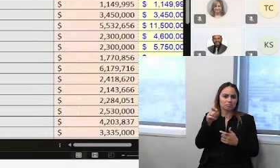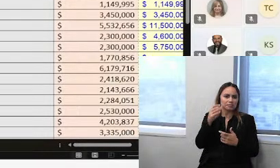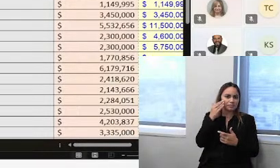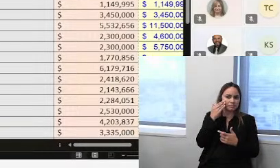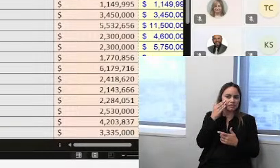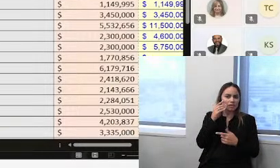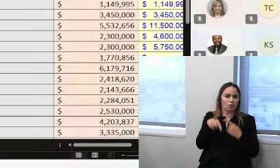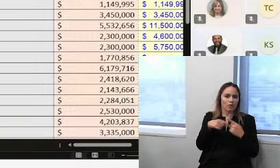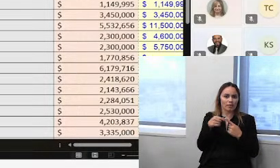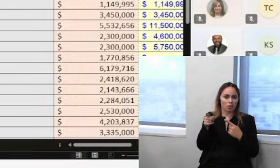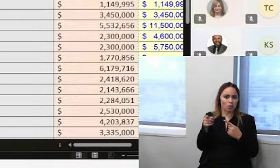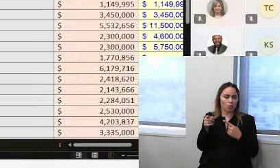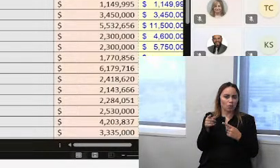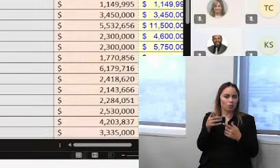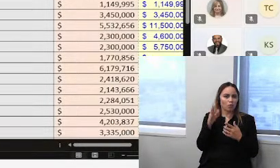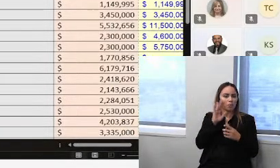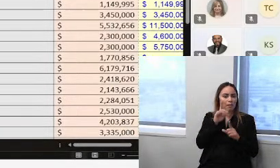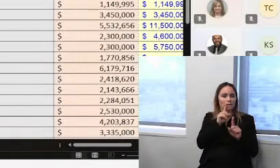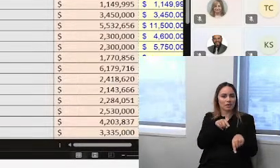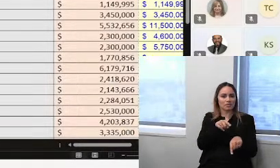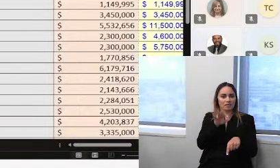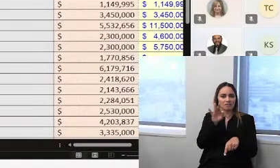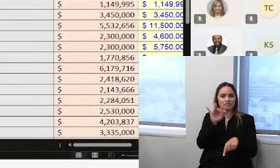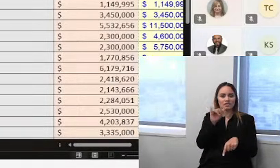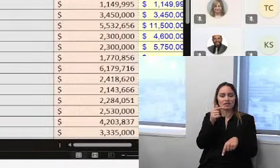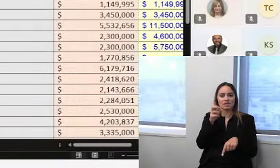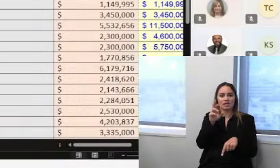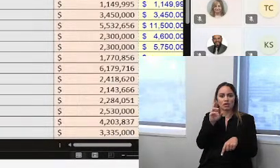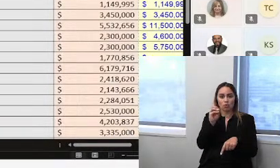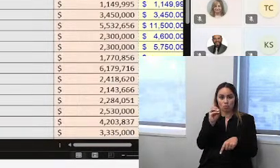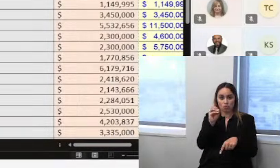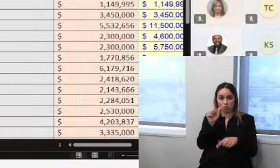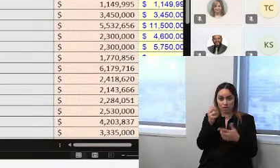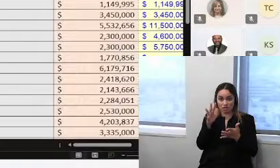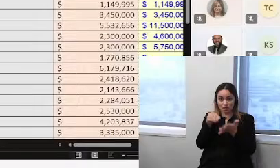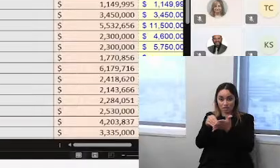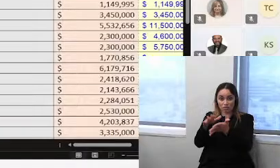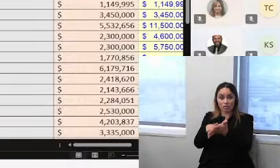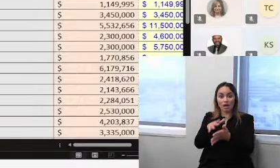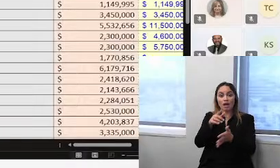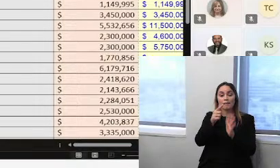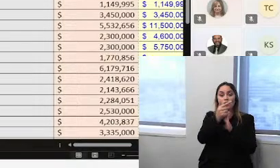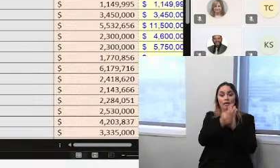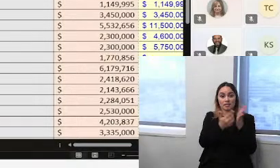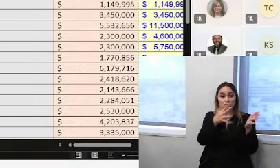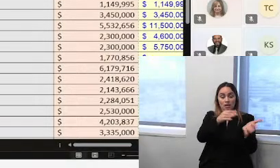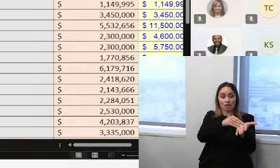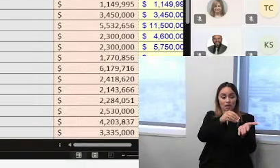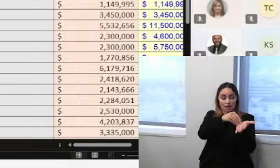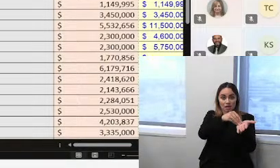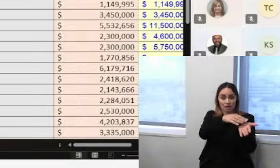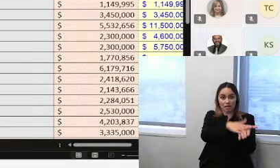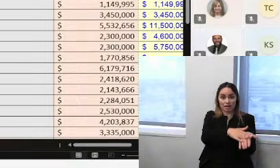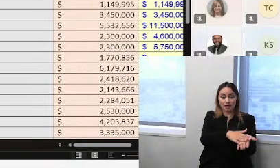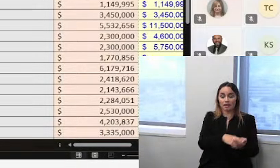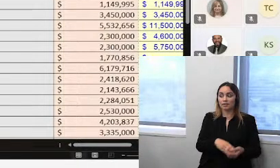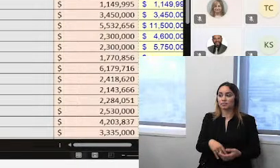Mr. Figueroa, do you have that? And Council, do you have that? And I think when the commissioner refers to what can you